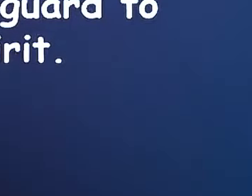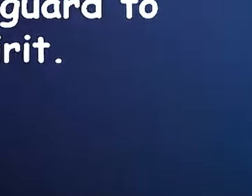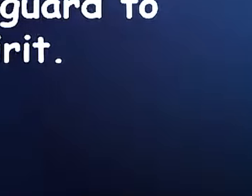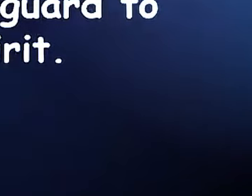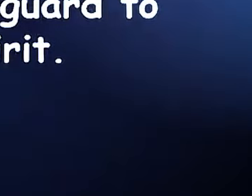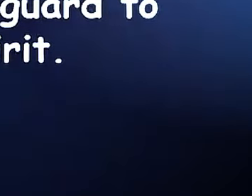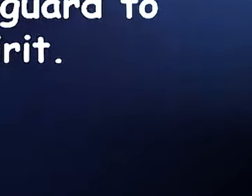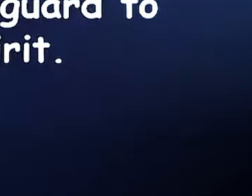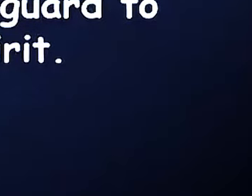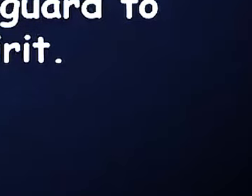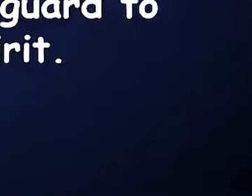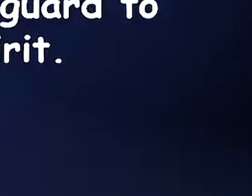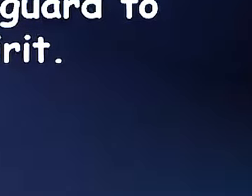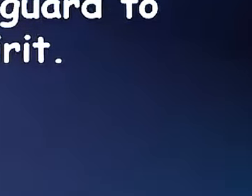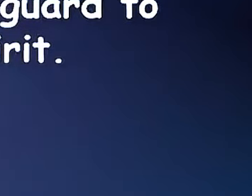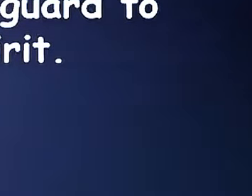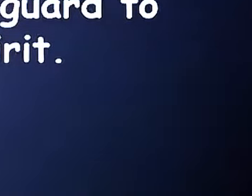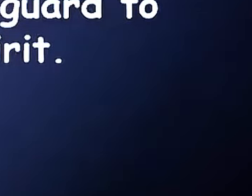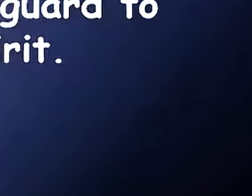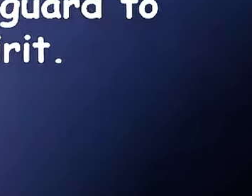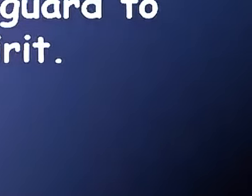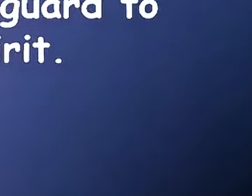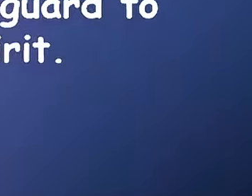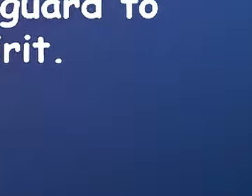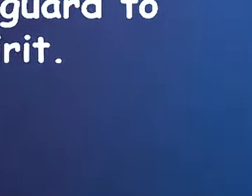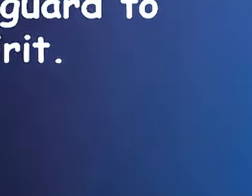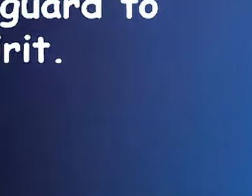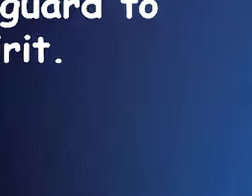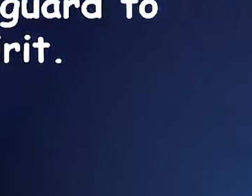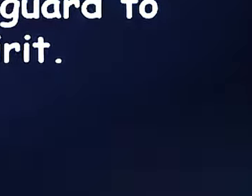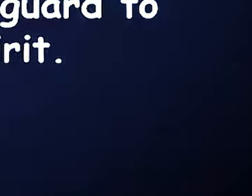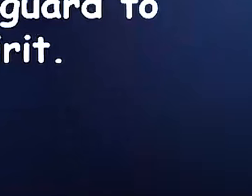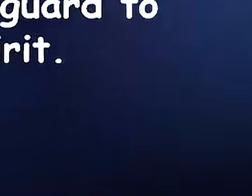safeguard against Contracting a bitter